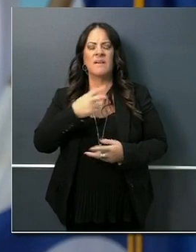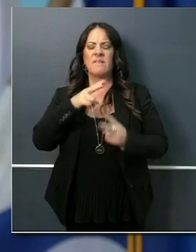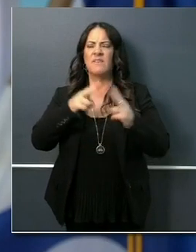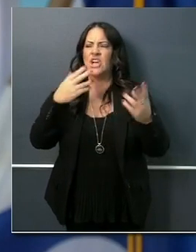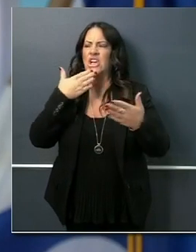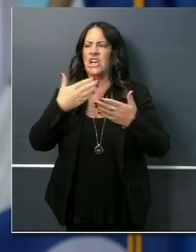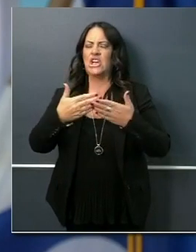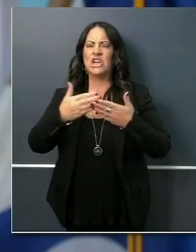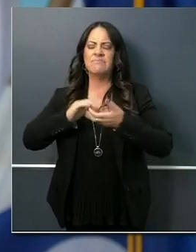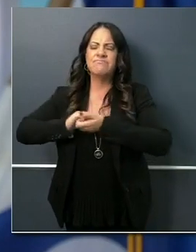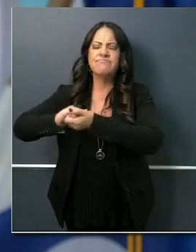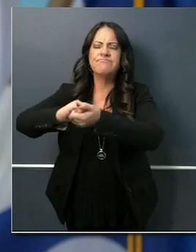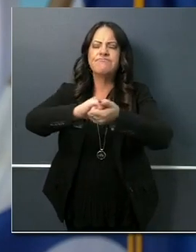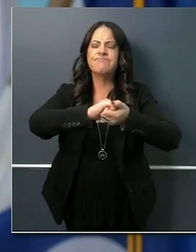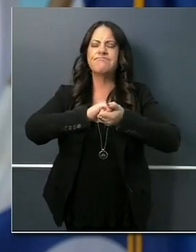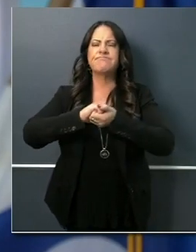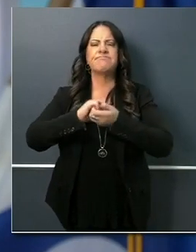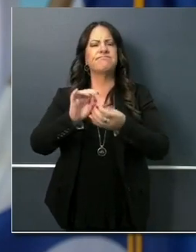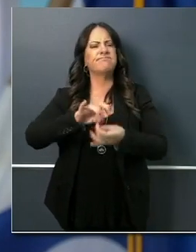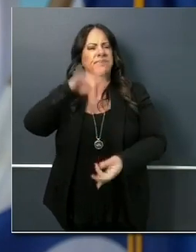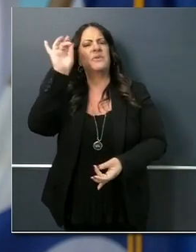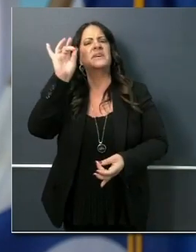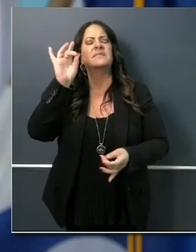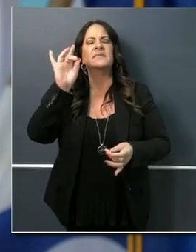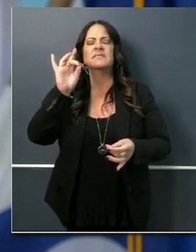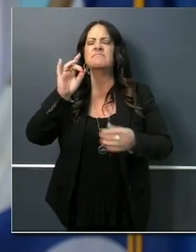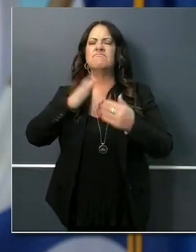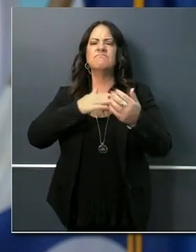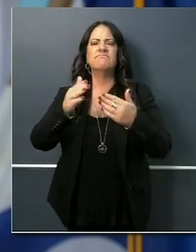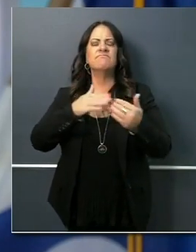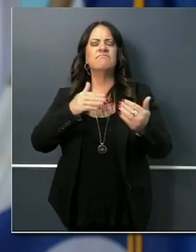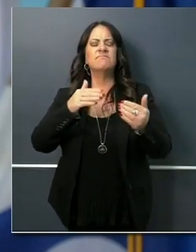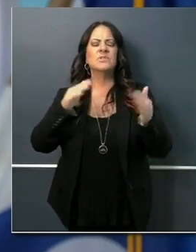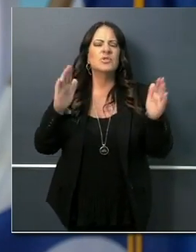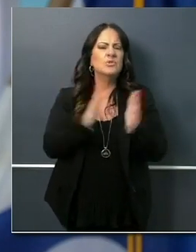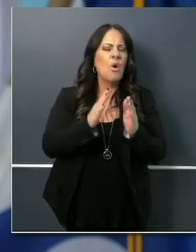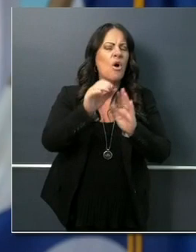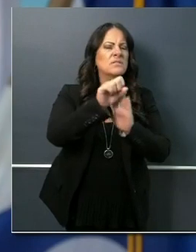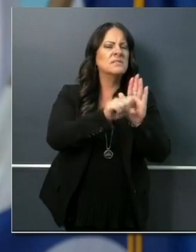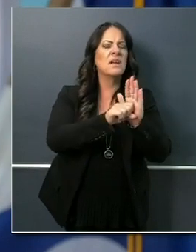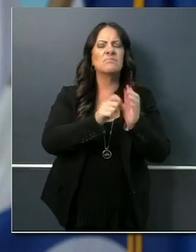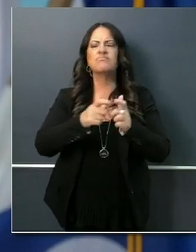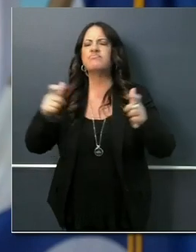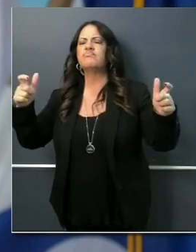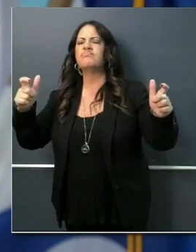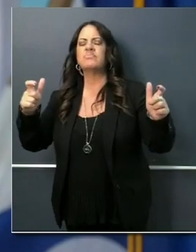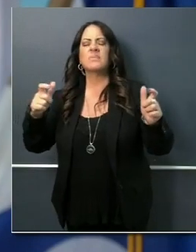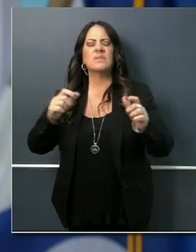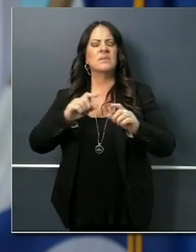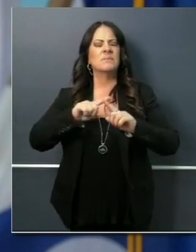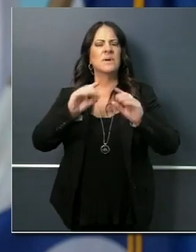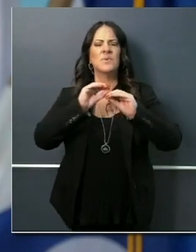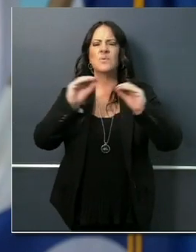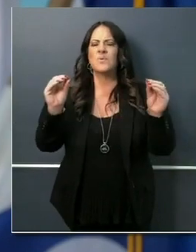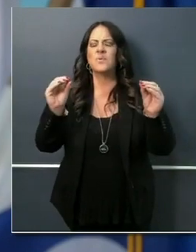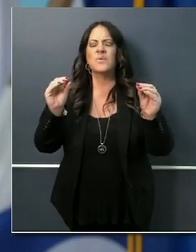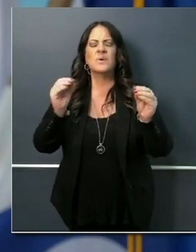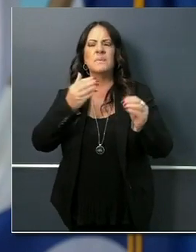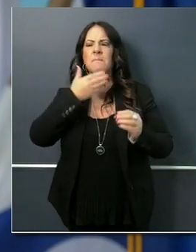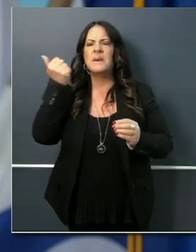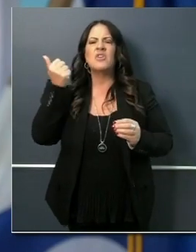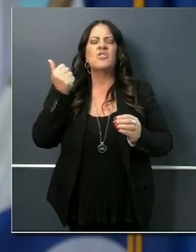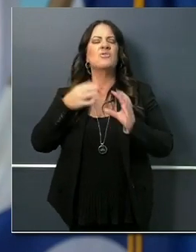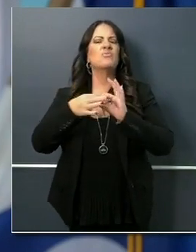spirit advanced now in states large and small all across the United States, but none stronger than the relationships we have formed in